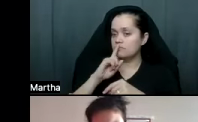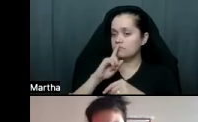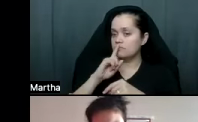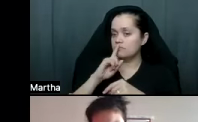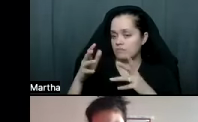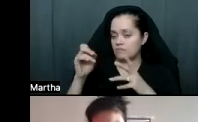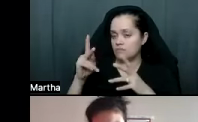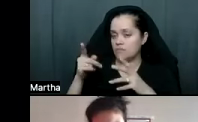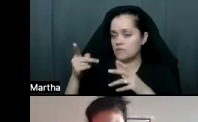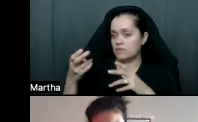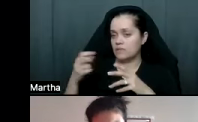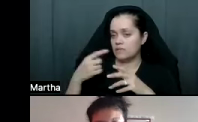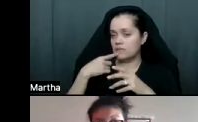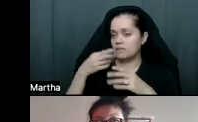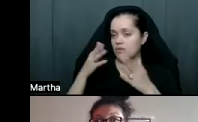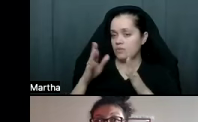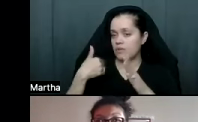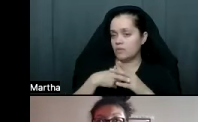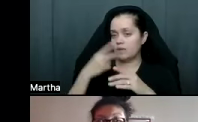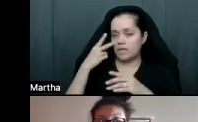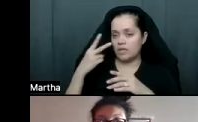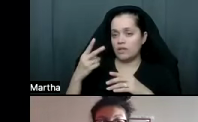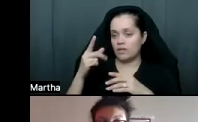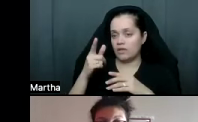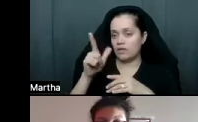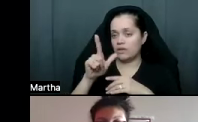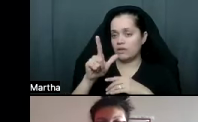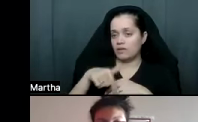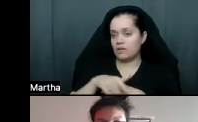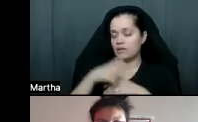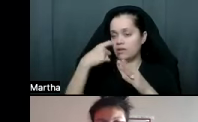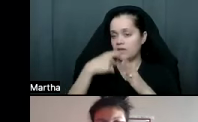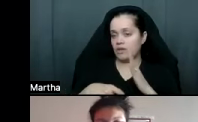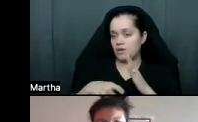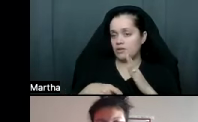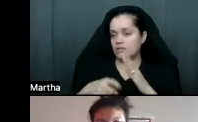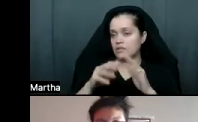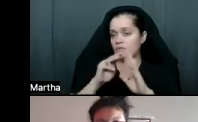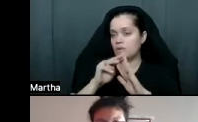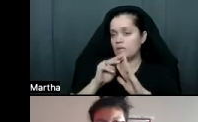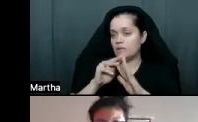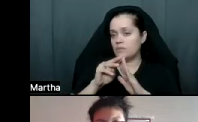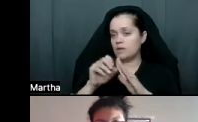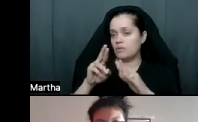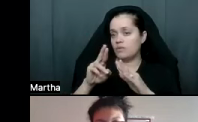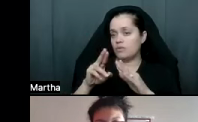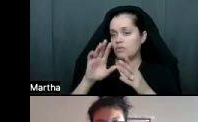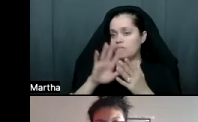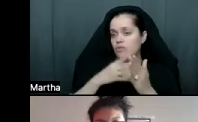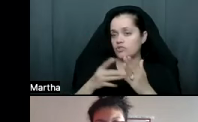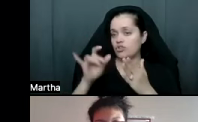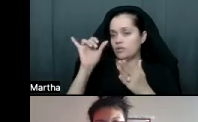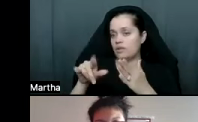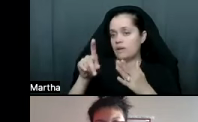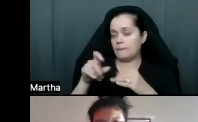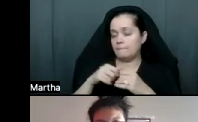way we can look at land cost, a way we can model or chart that? And he said, well,